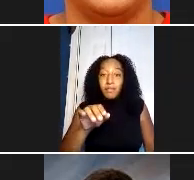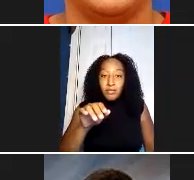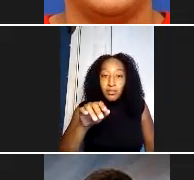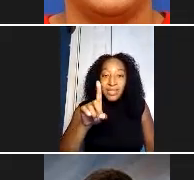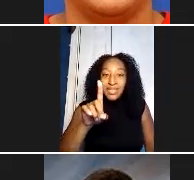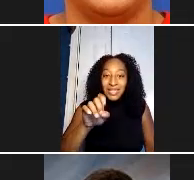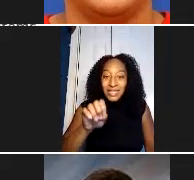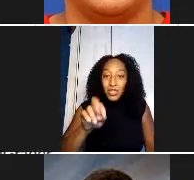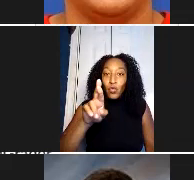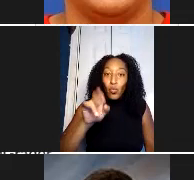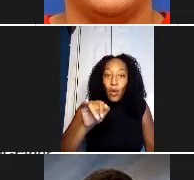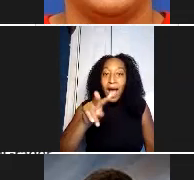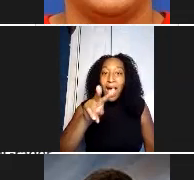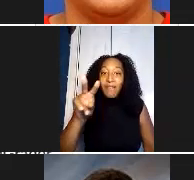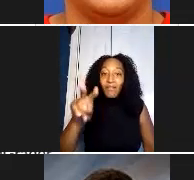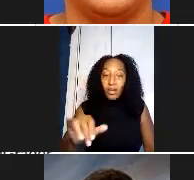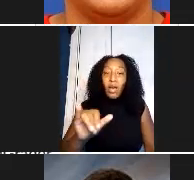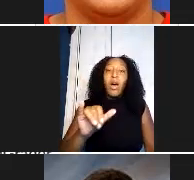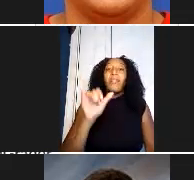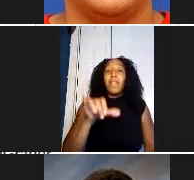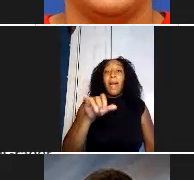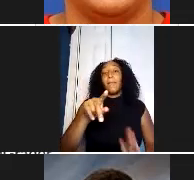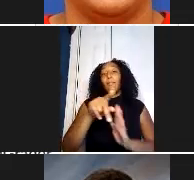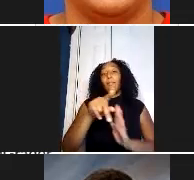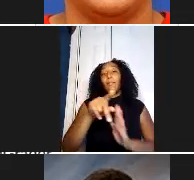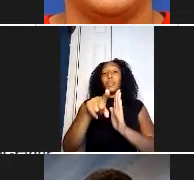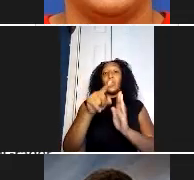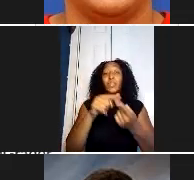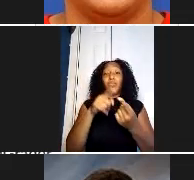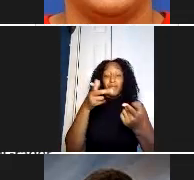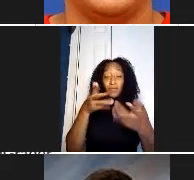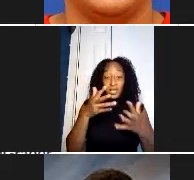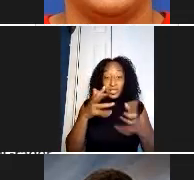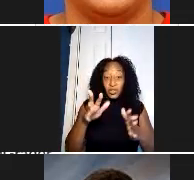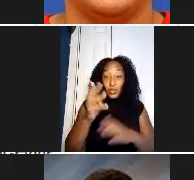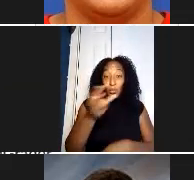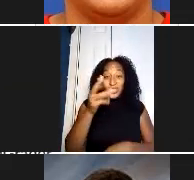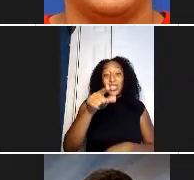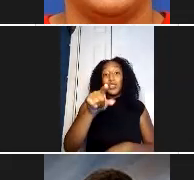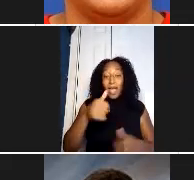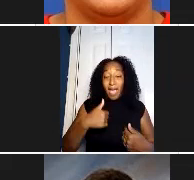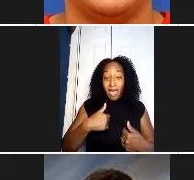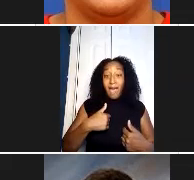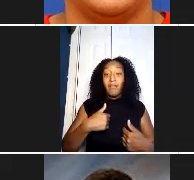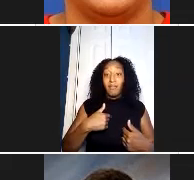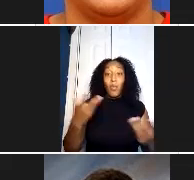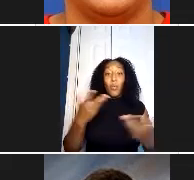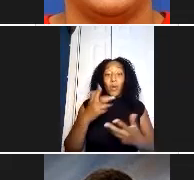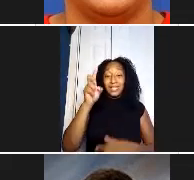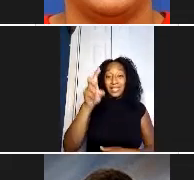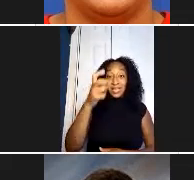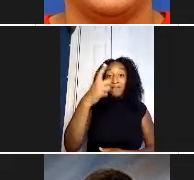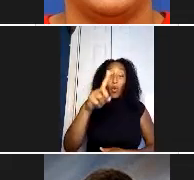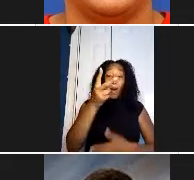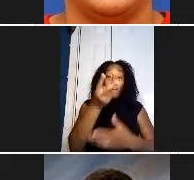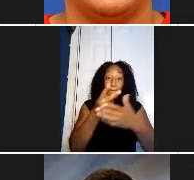the time I finish on Wednesday, you will have what you need to do both discussions and the problem set